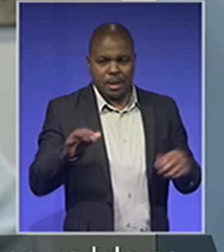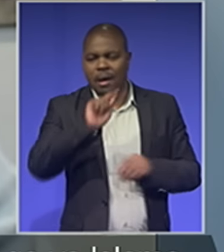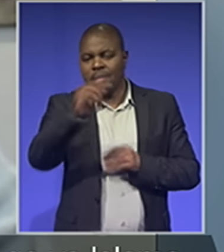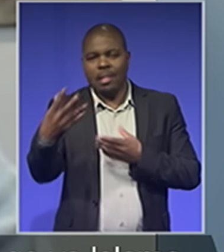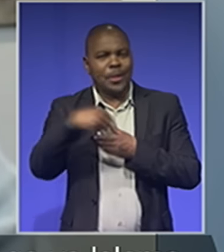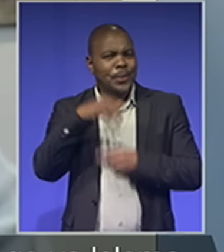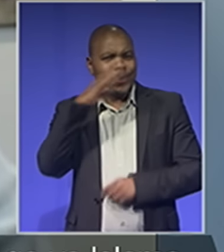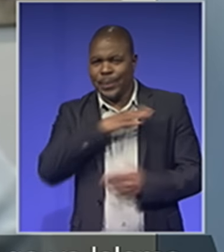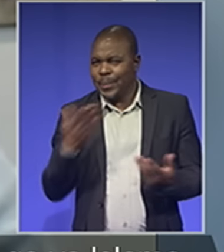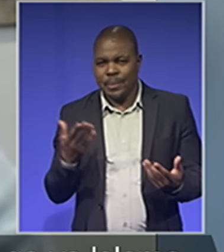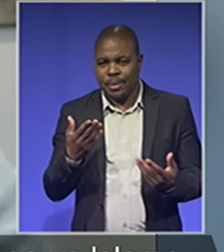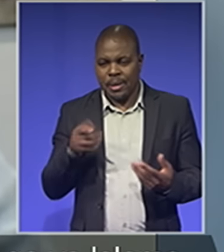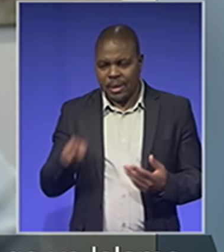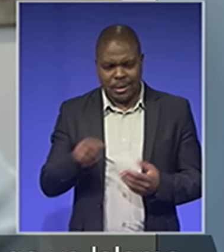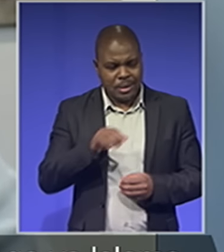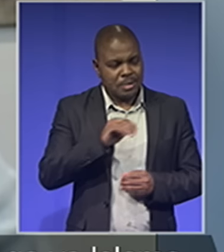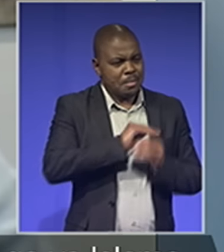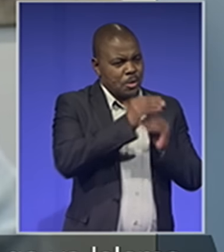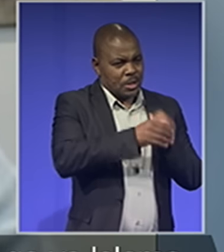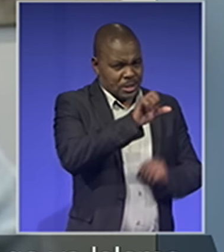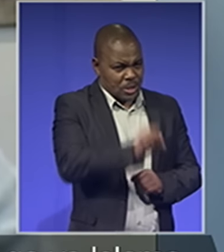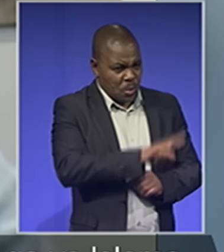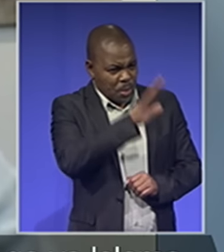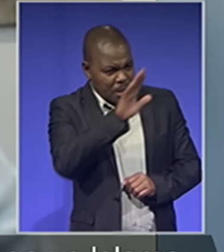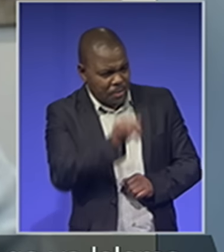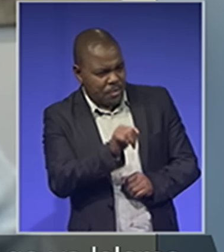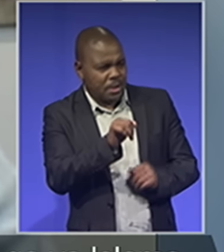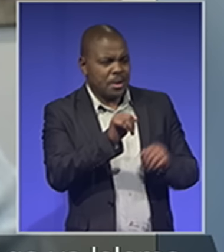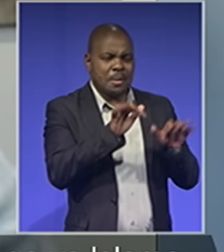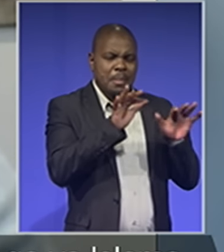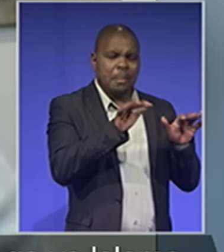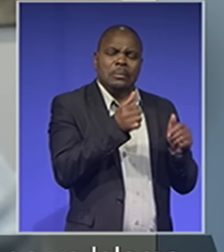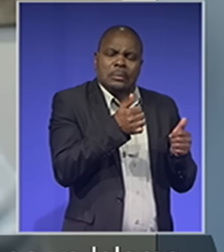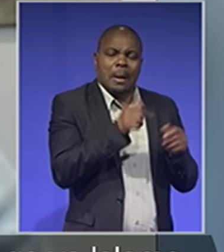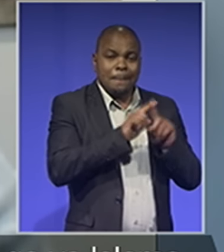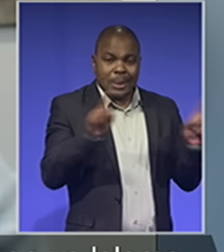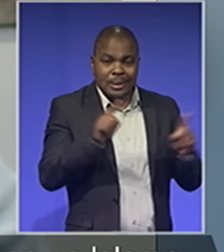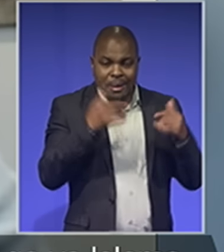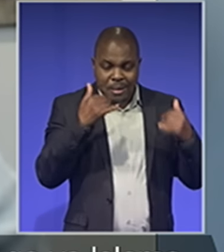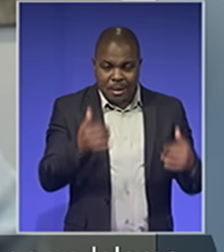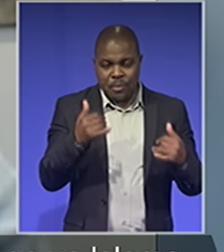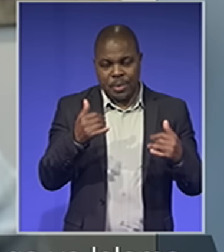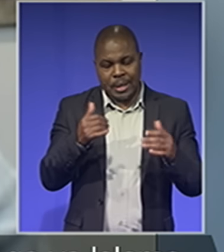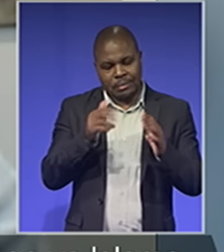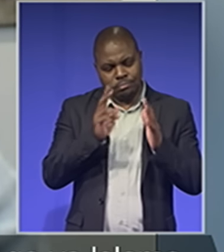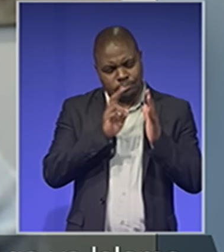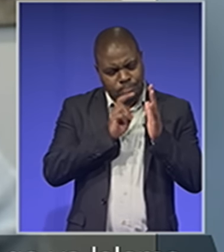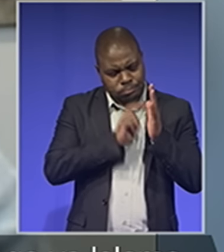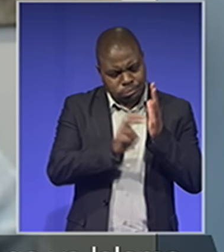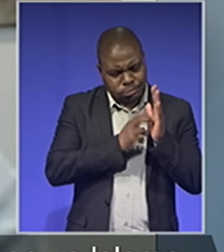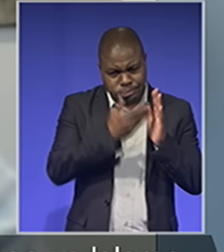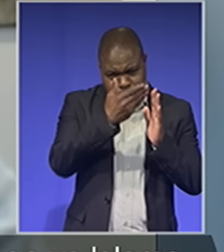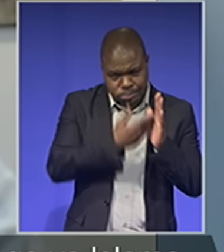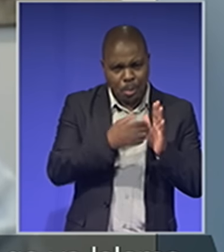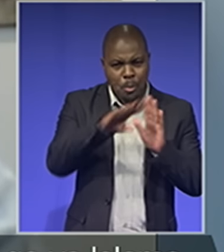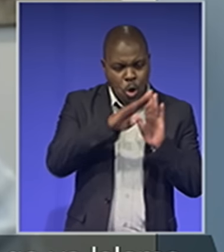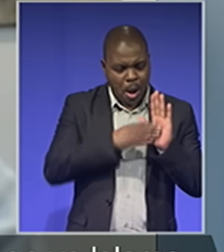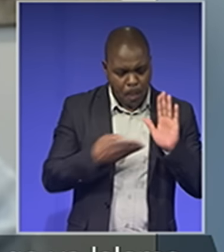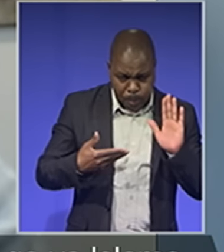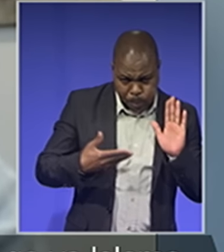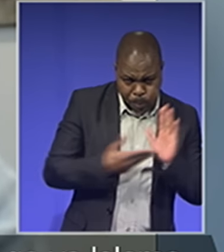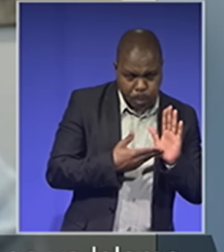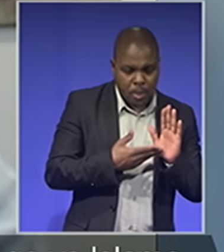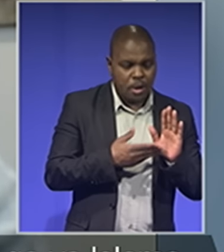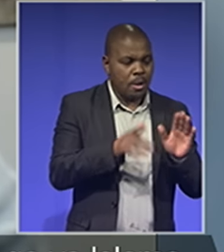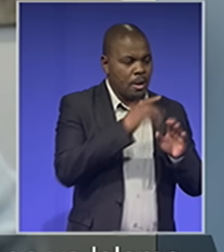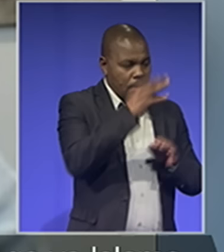role in protecting South Africans and acting as force multipliers, and there are specific programs in place between the public